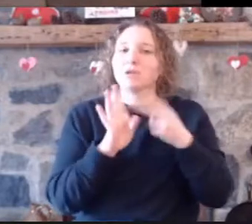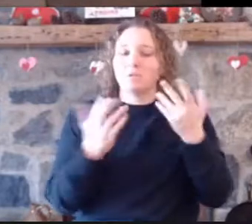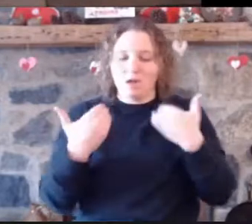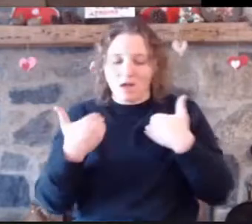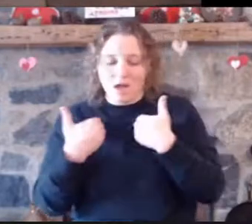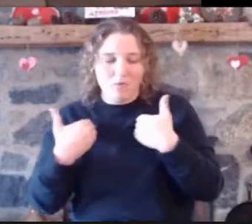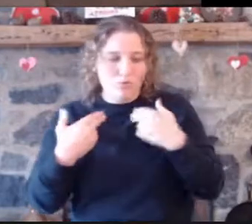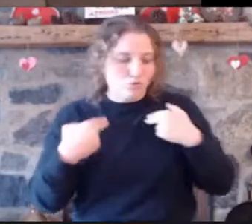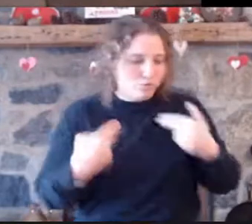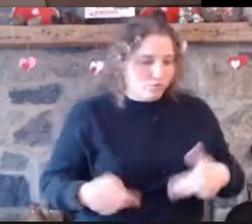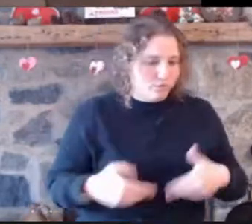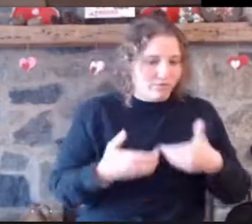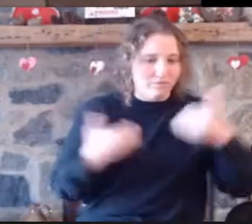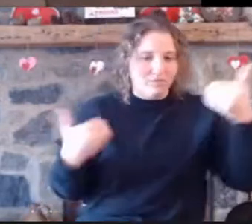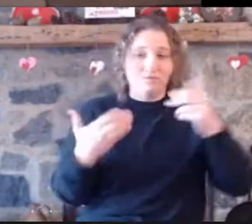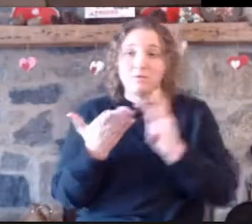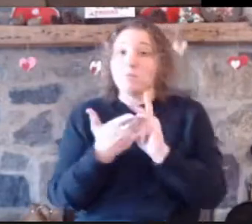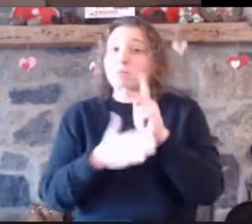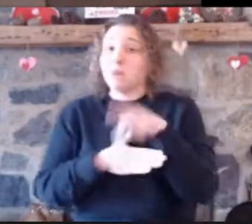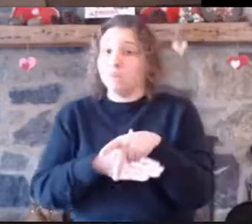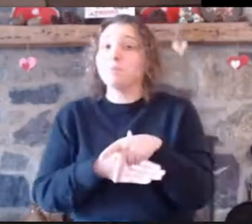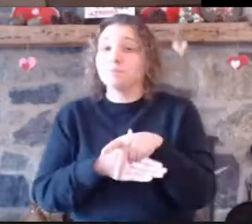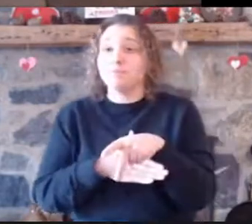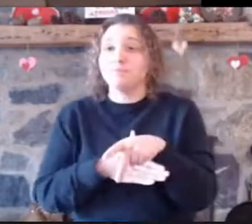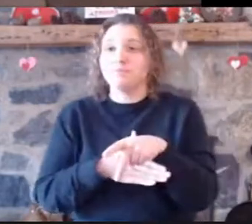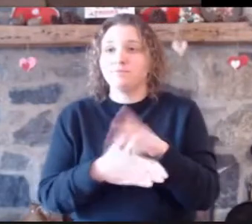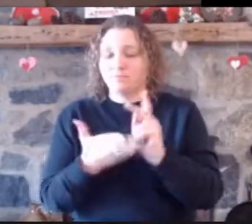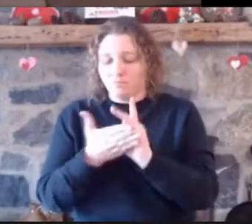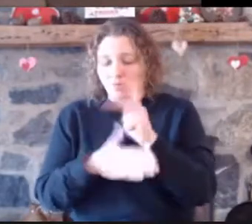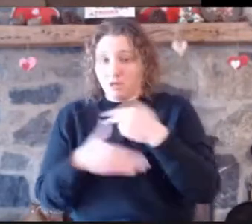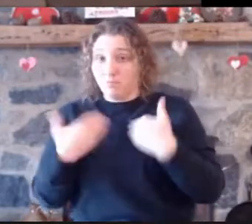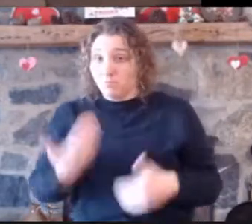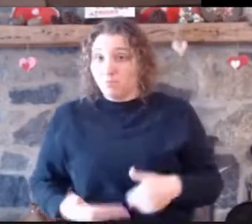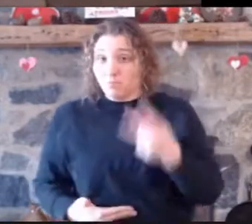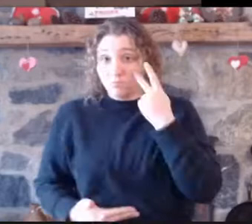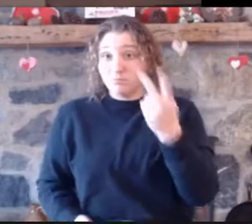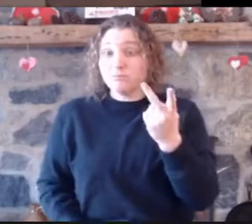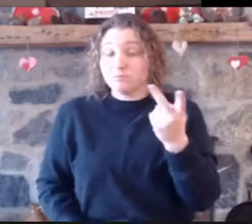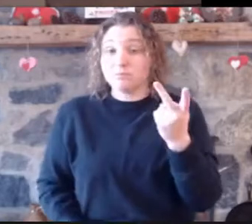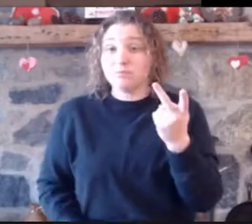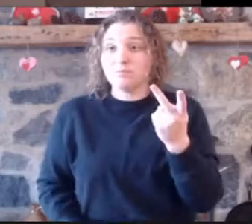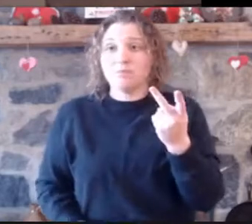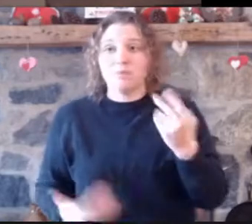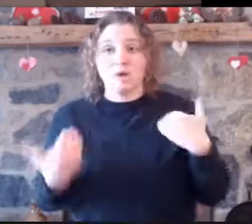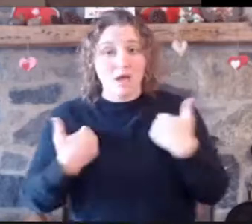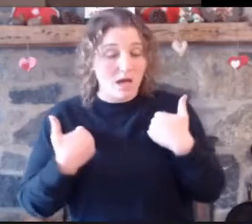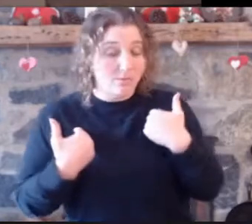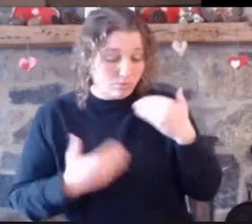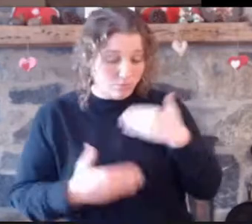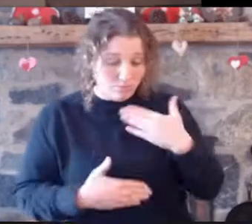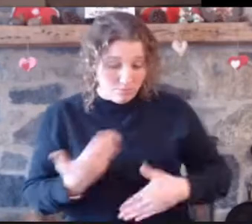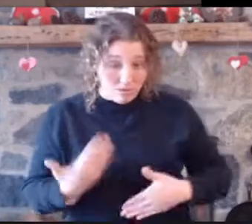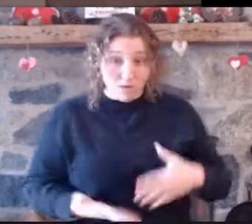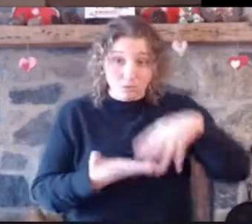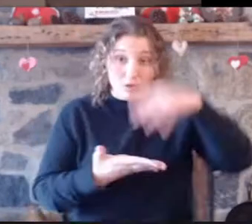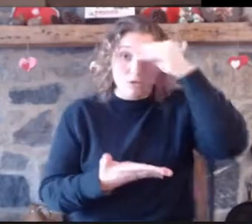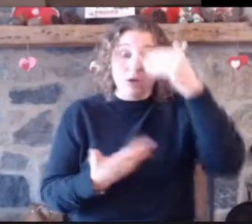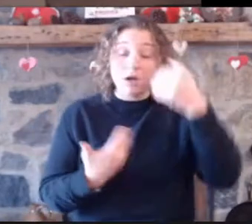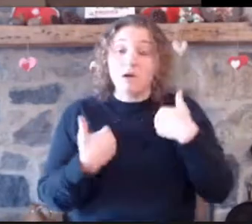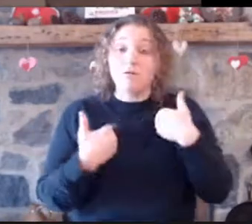human realm apart from the plant realm. Plants have a body, as we saw. Animals have a body, as we are learning here,